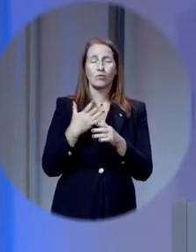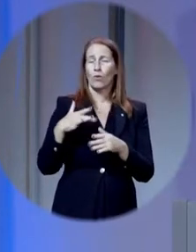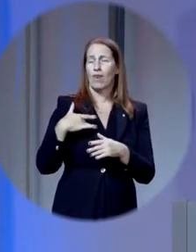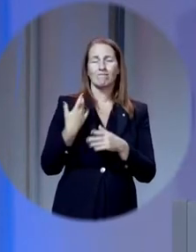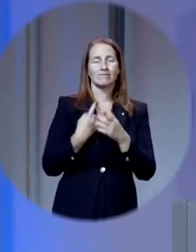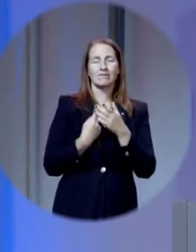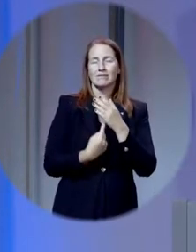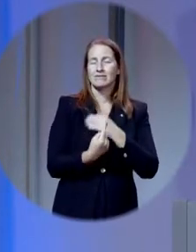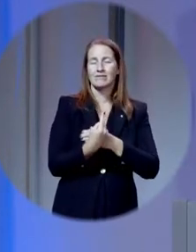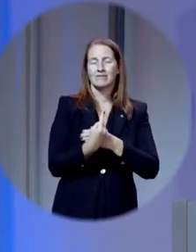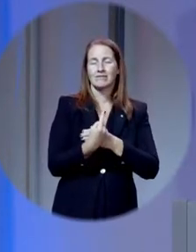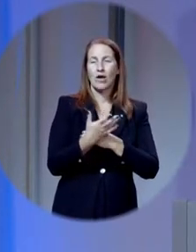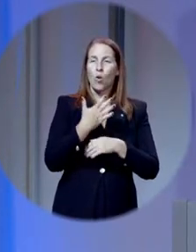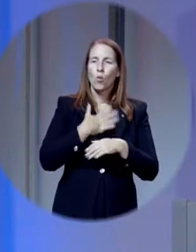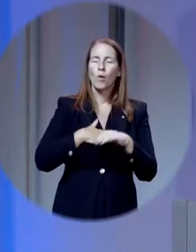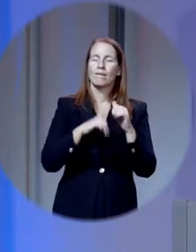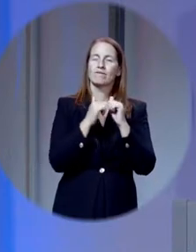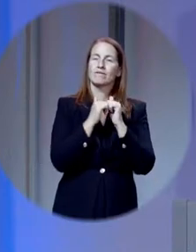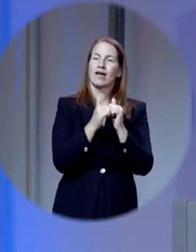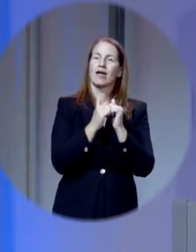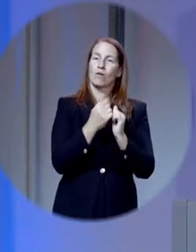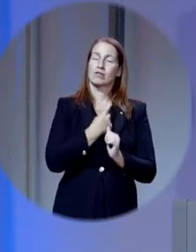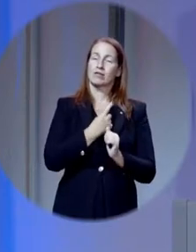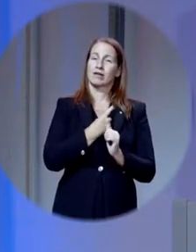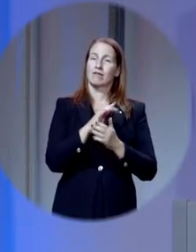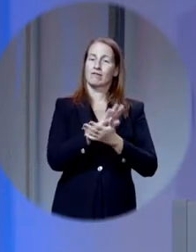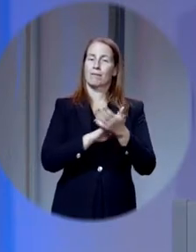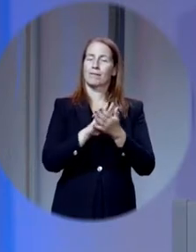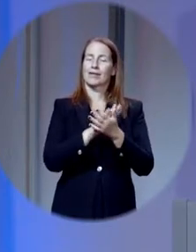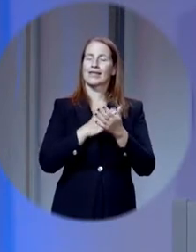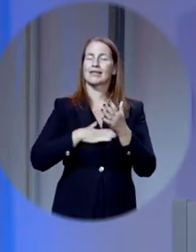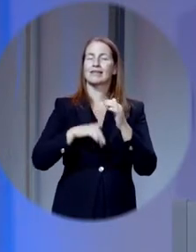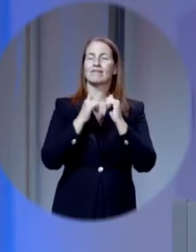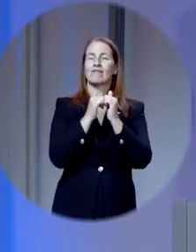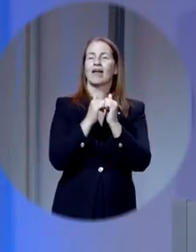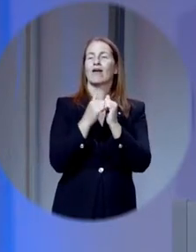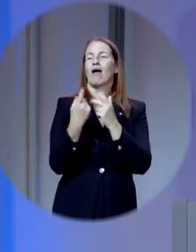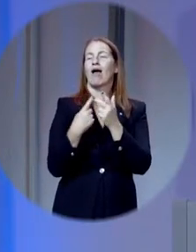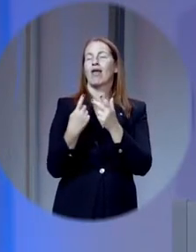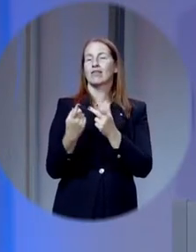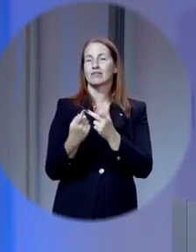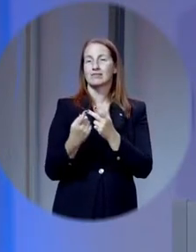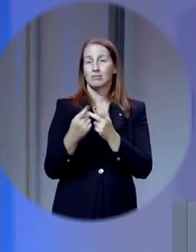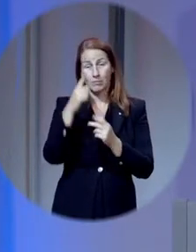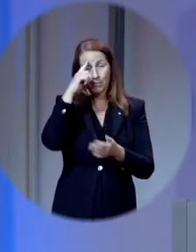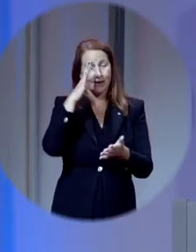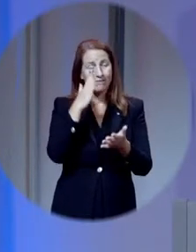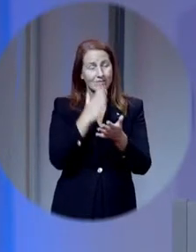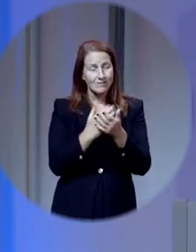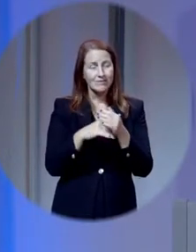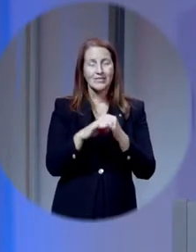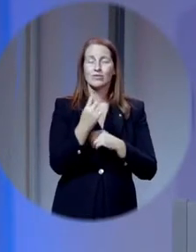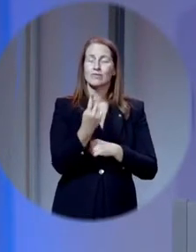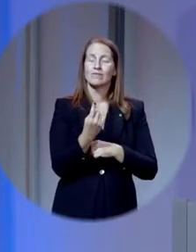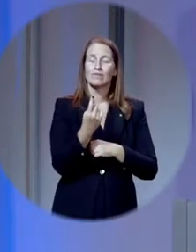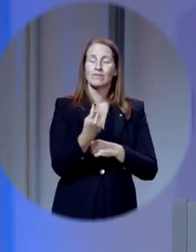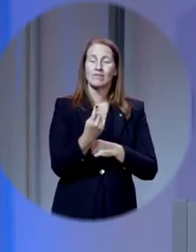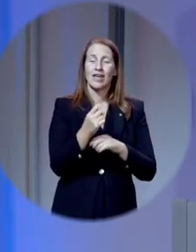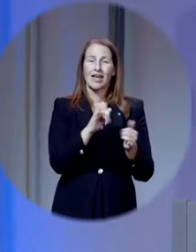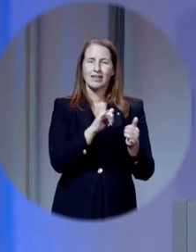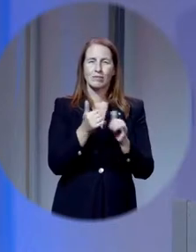valued, so it's important to value others. I ask you to believe in yourself. Sometimes it will be all you have in a world that